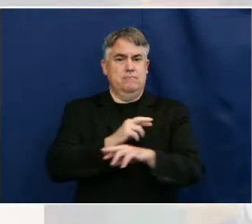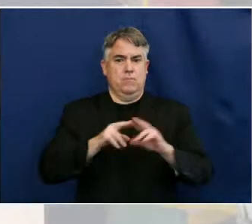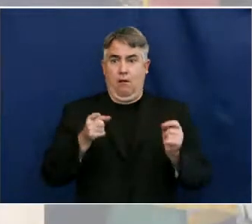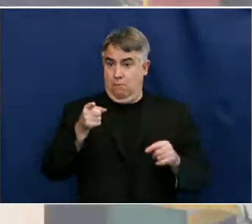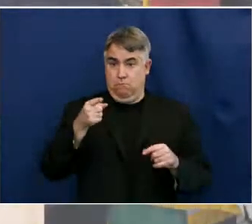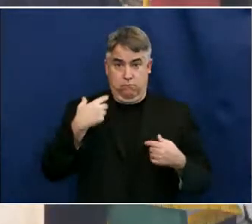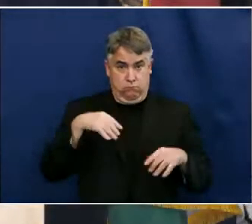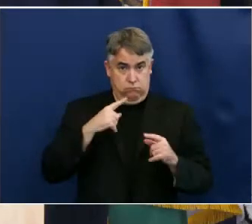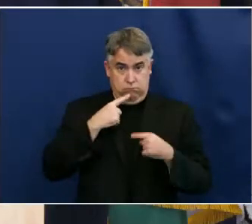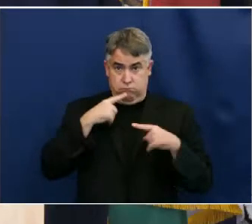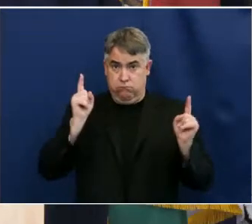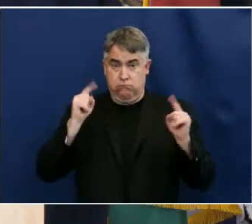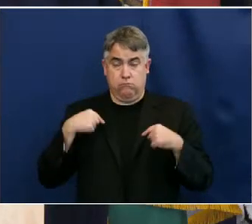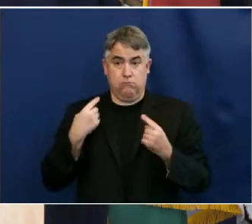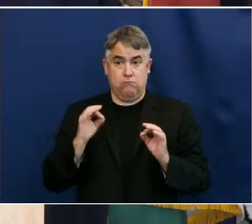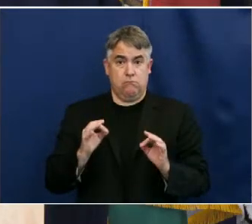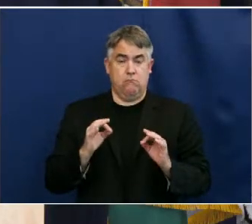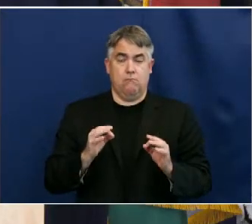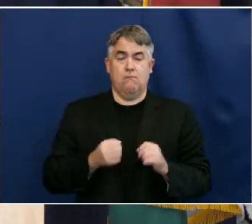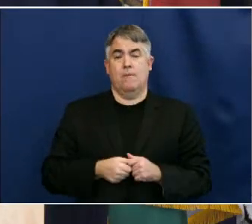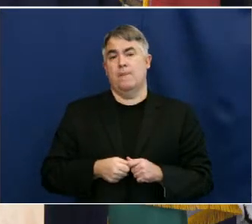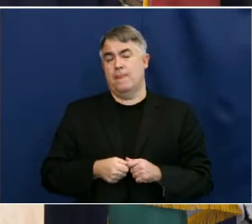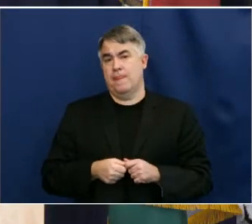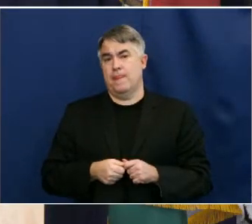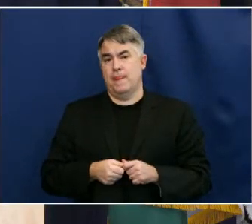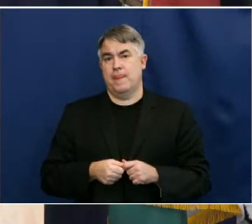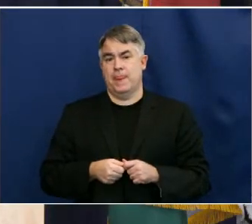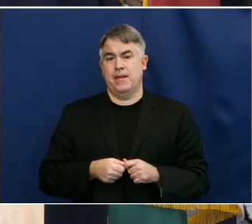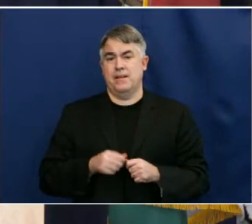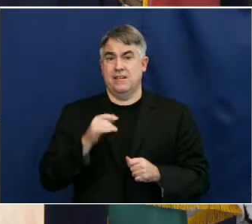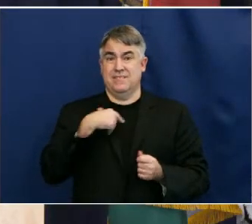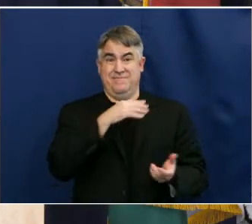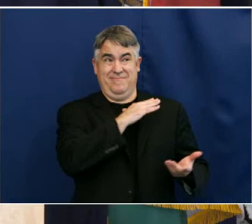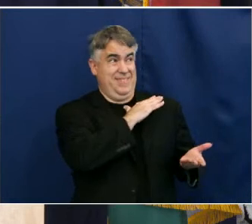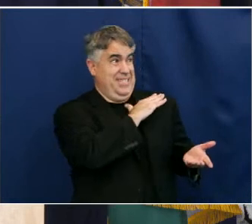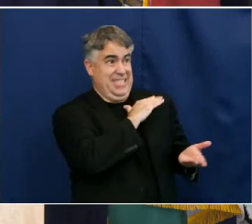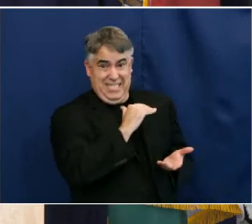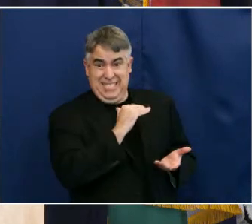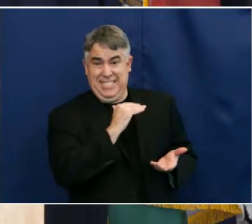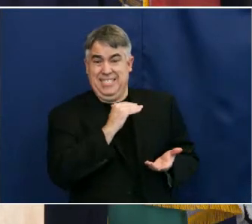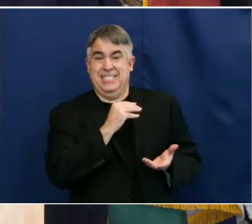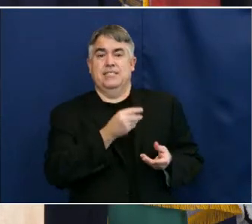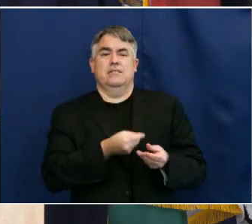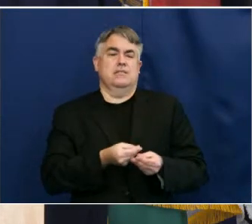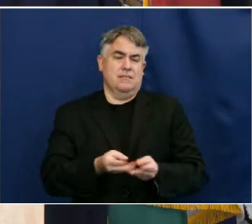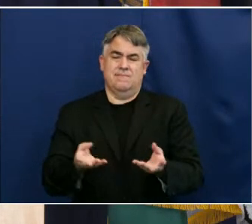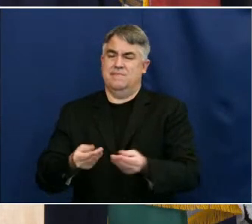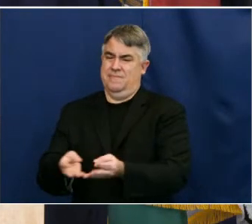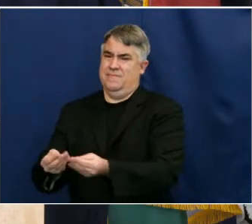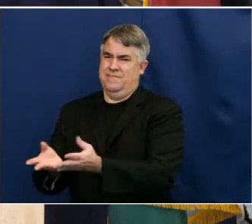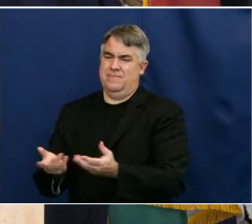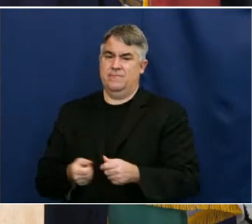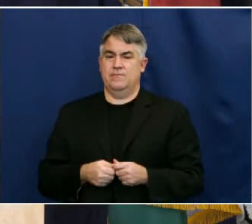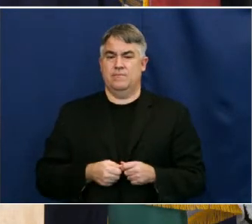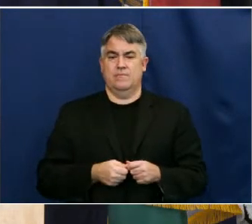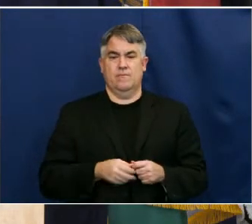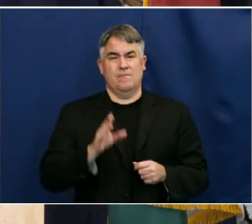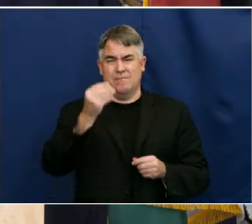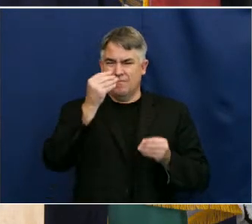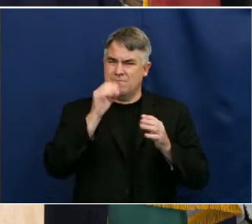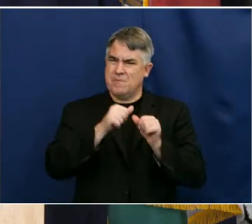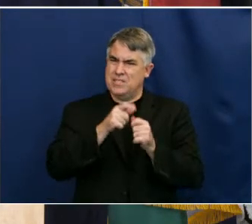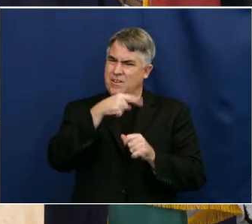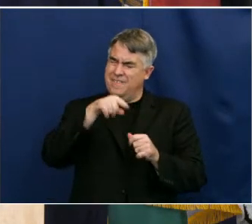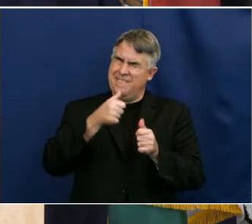to, it's all based on vaccinations, how many vaccines we have, but we're going to continue with these programs to make sure that that people